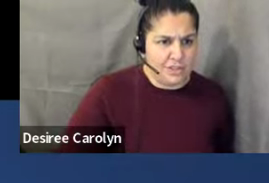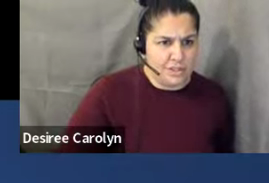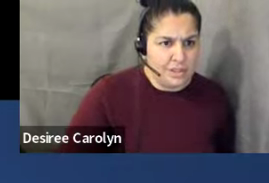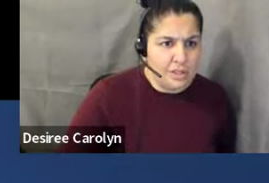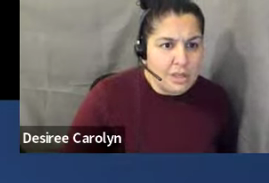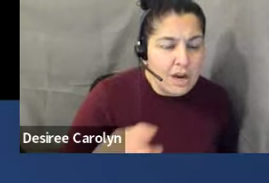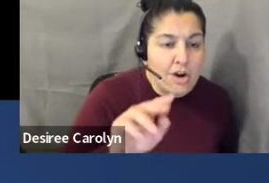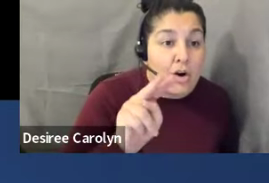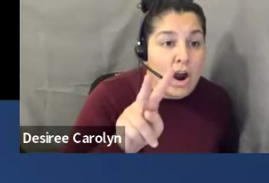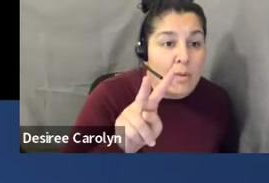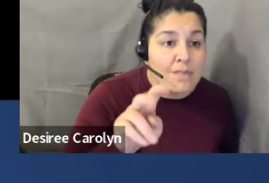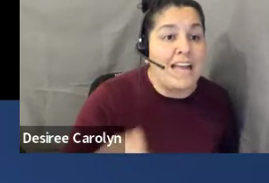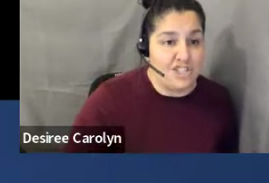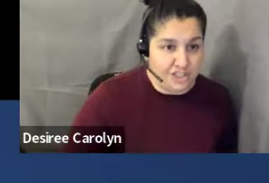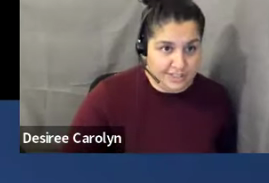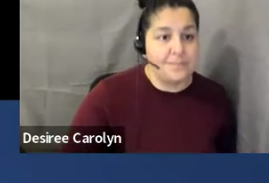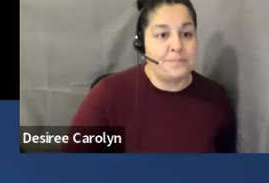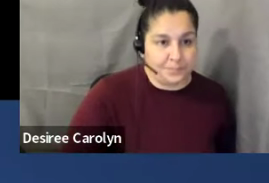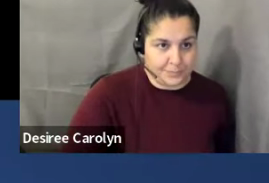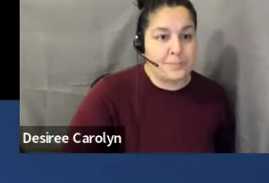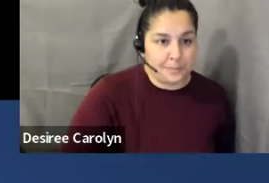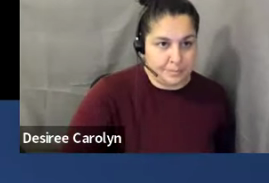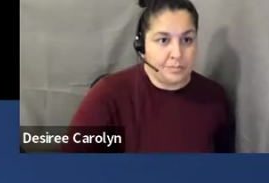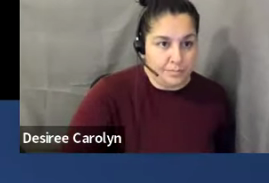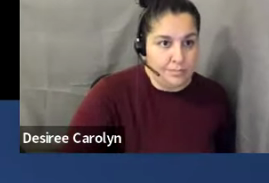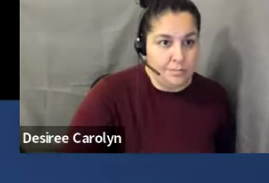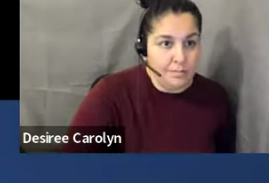providers or our vendors.